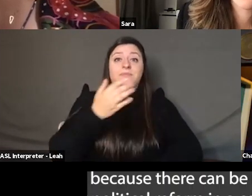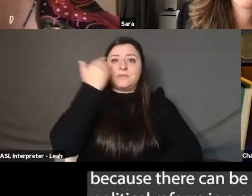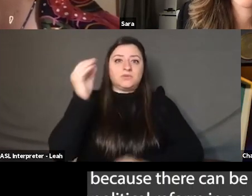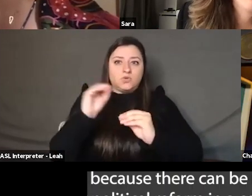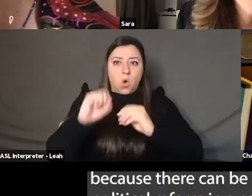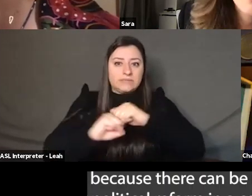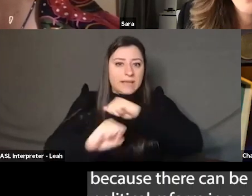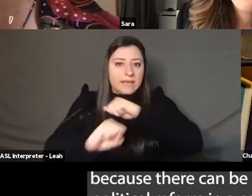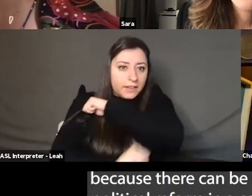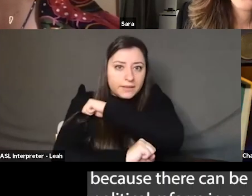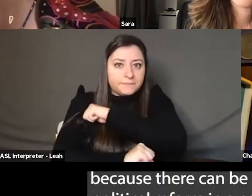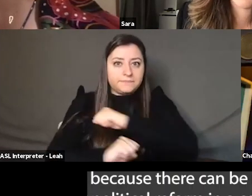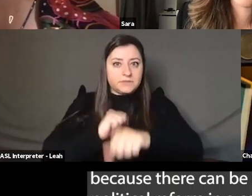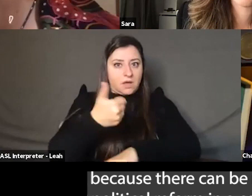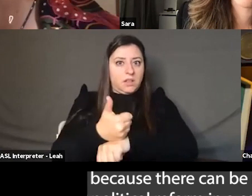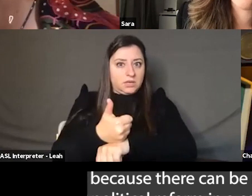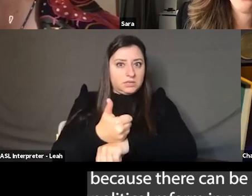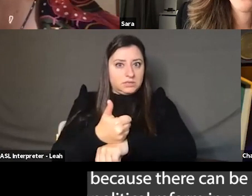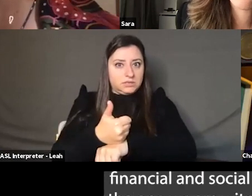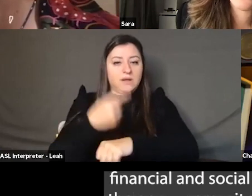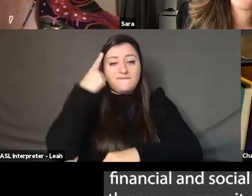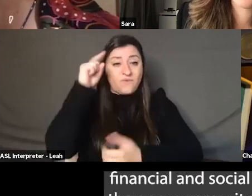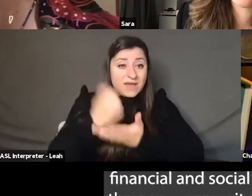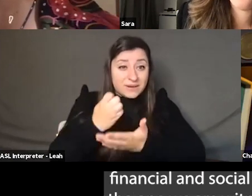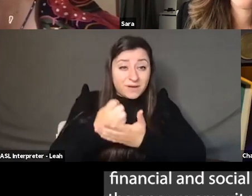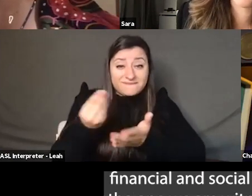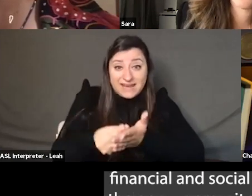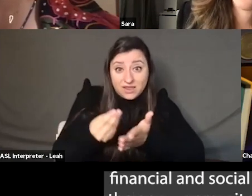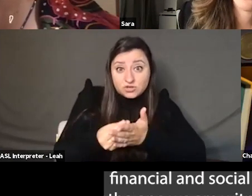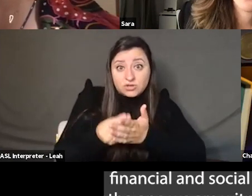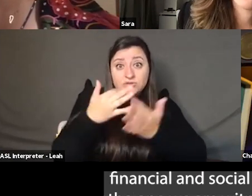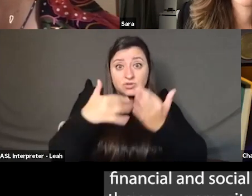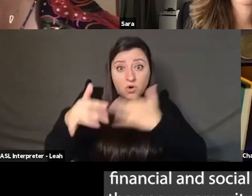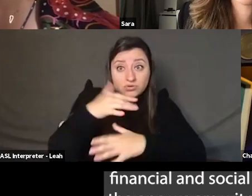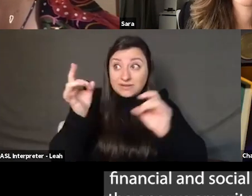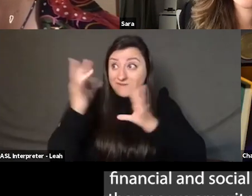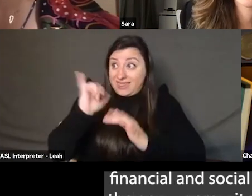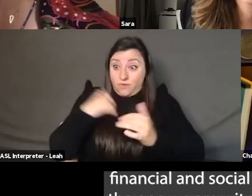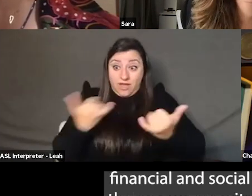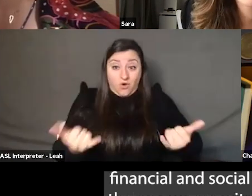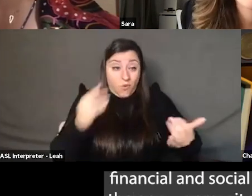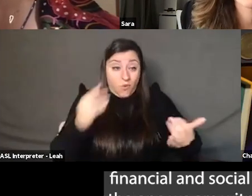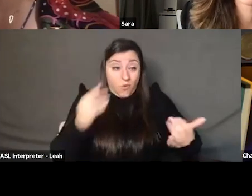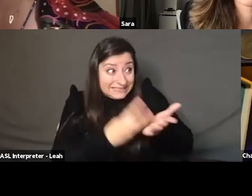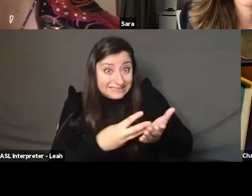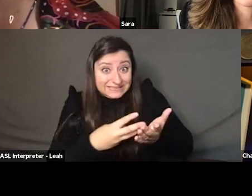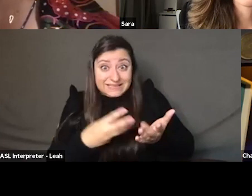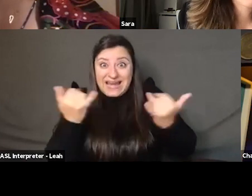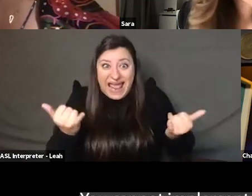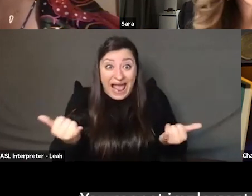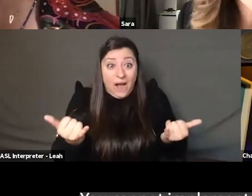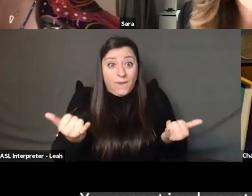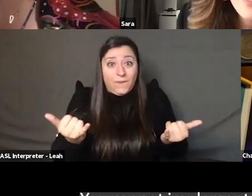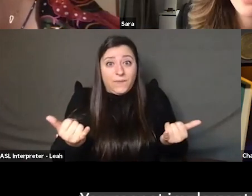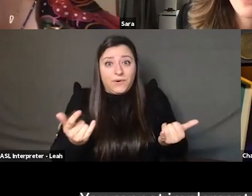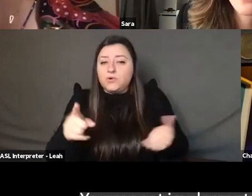solid political reform in a context of economic, financial, and social catastrophe like the one we are witnessing in freefall.